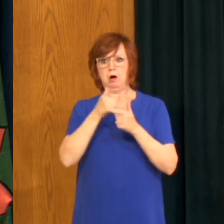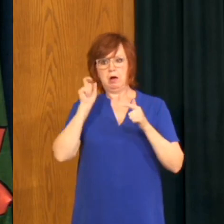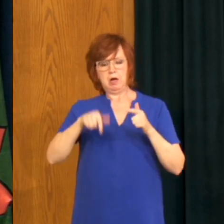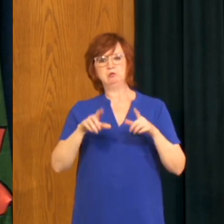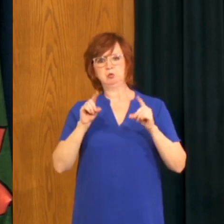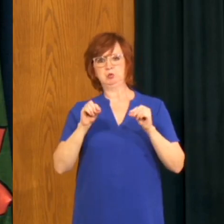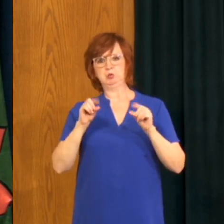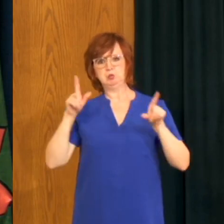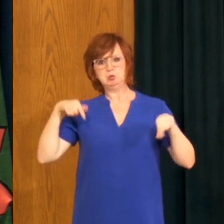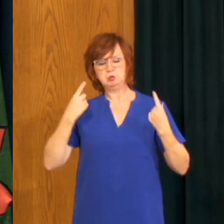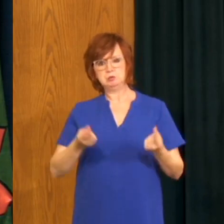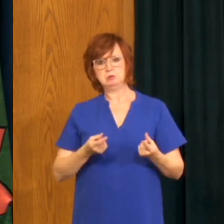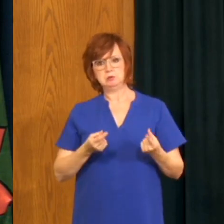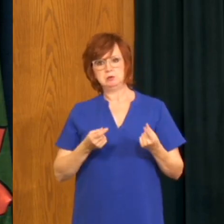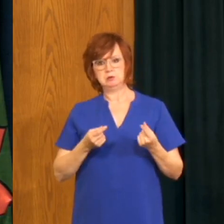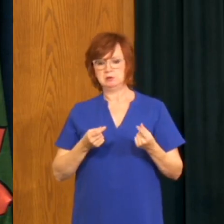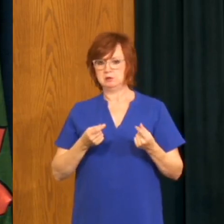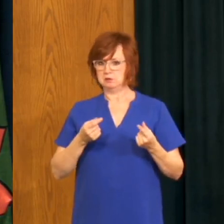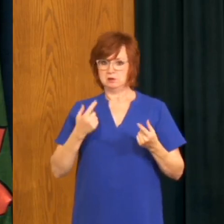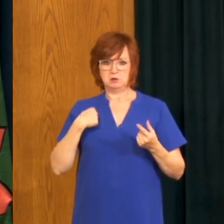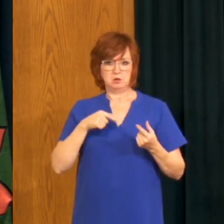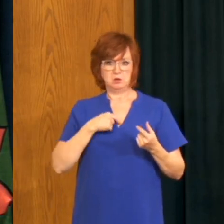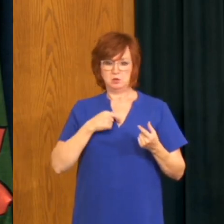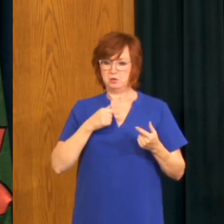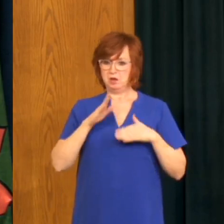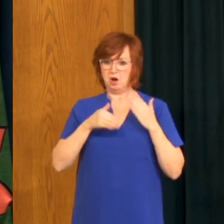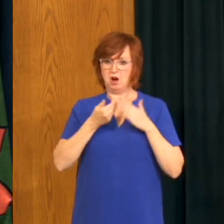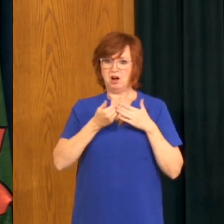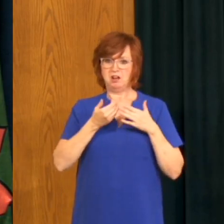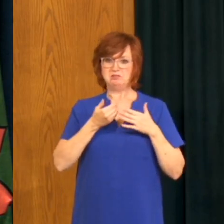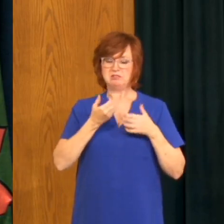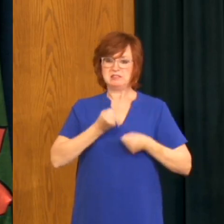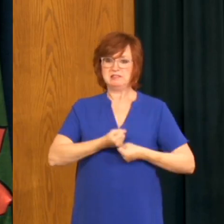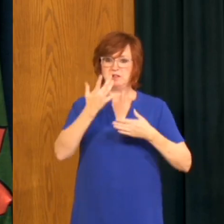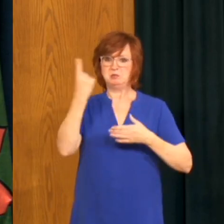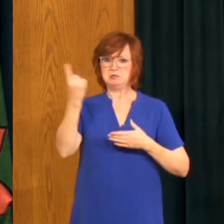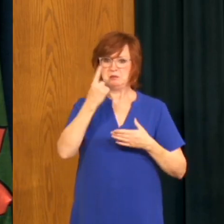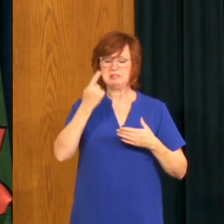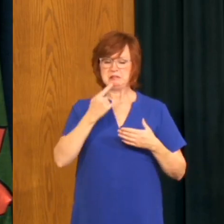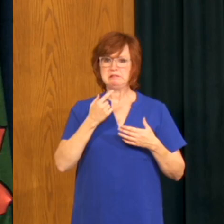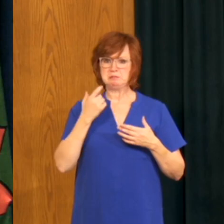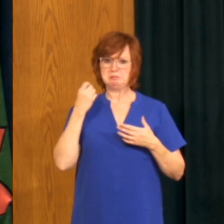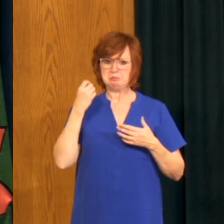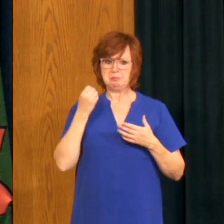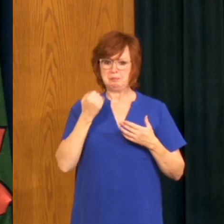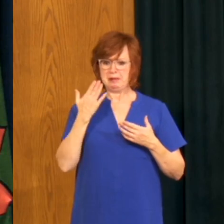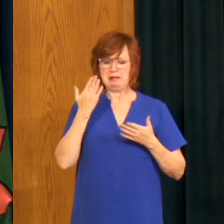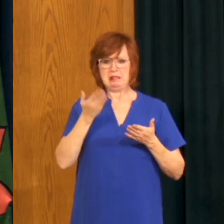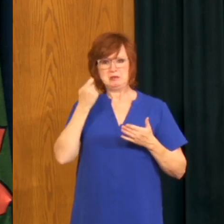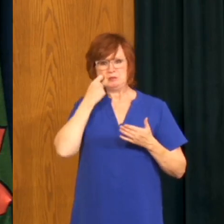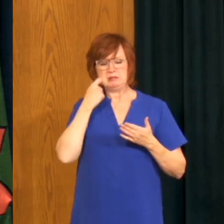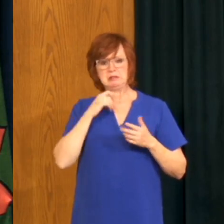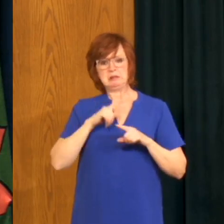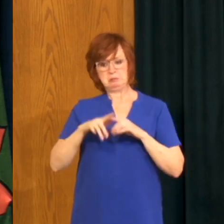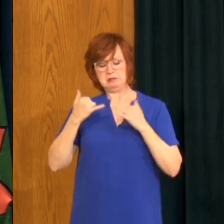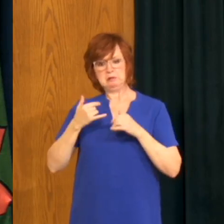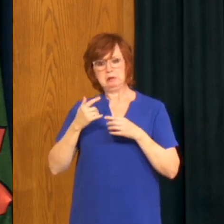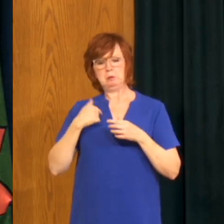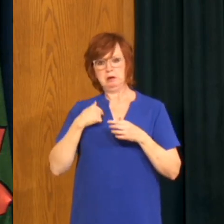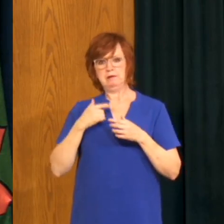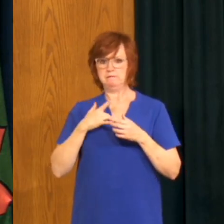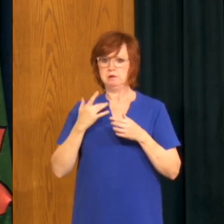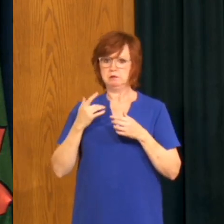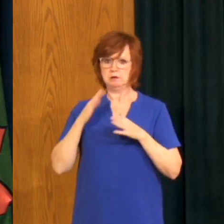province have made. So I am concerned on two fronts. One, on the conversation that is being